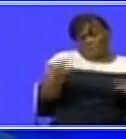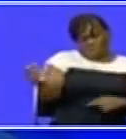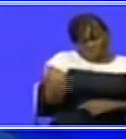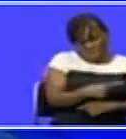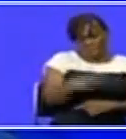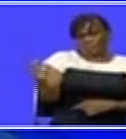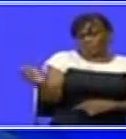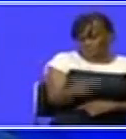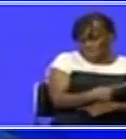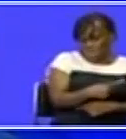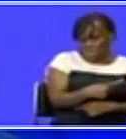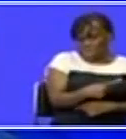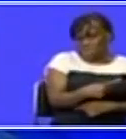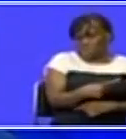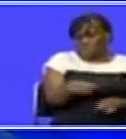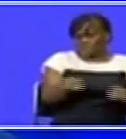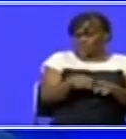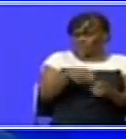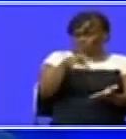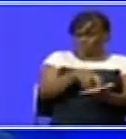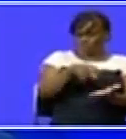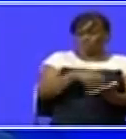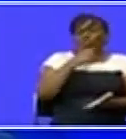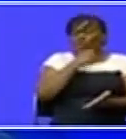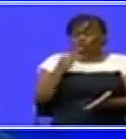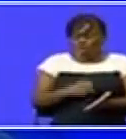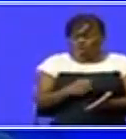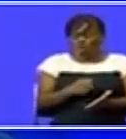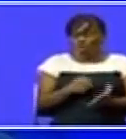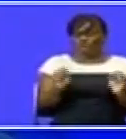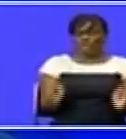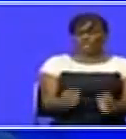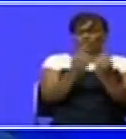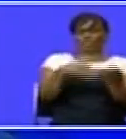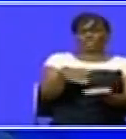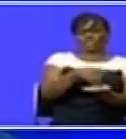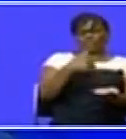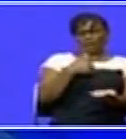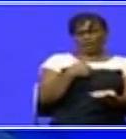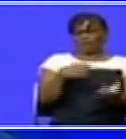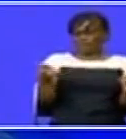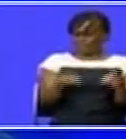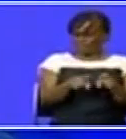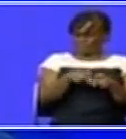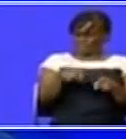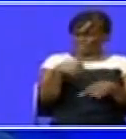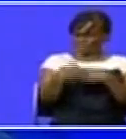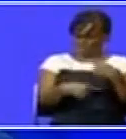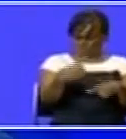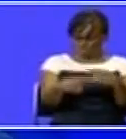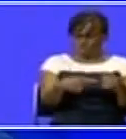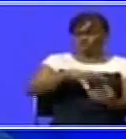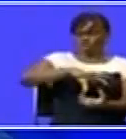month in an appalling state of affairs that has now led to the creation of rescue centers for their refuge. But even as the subject remains intricate